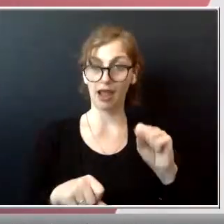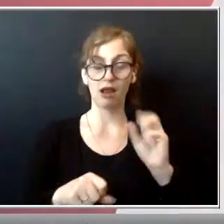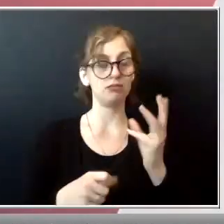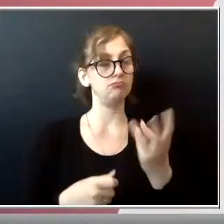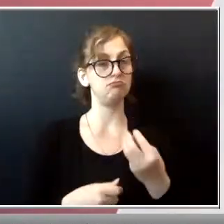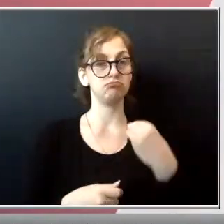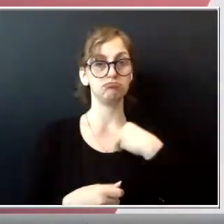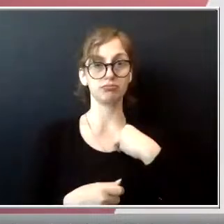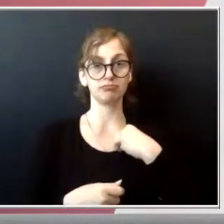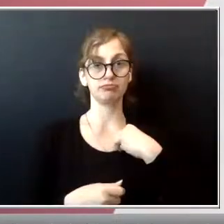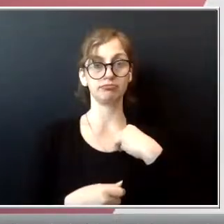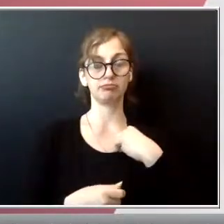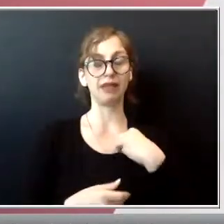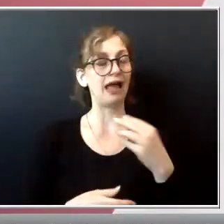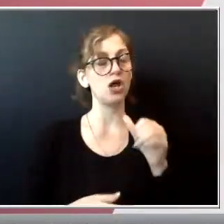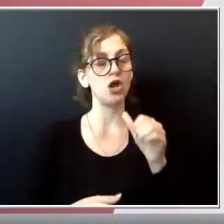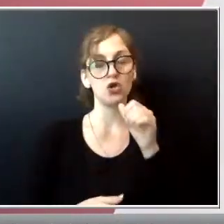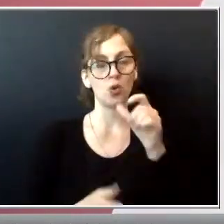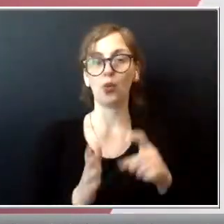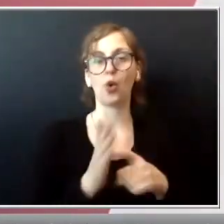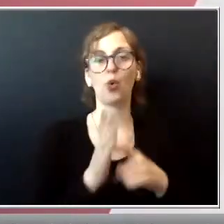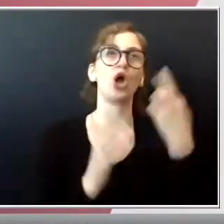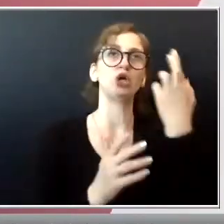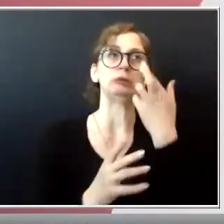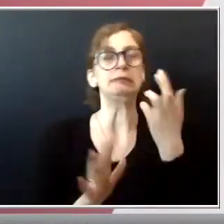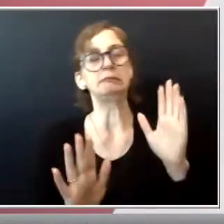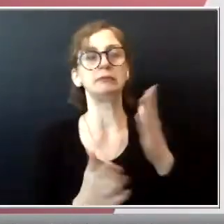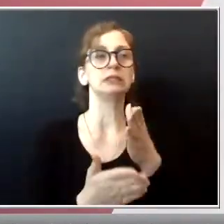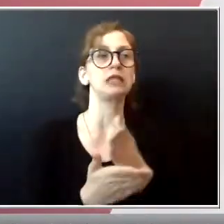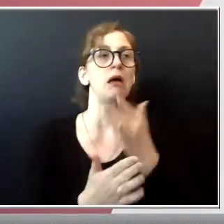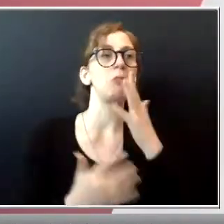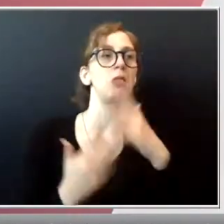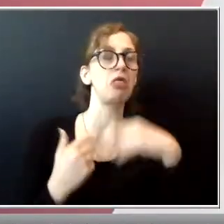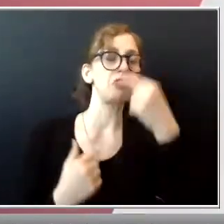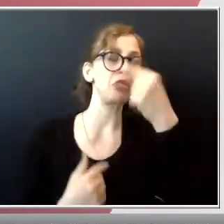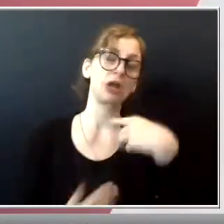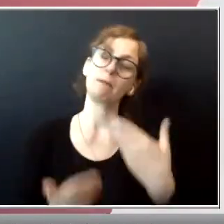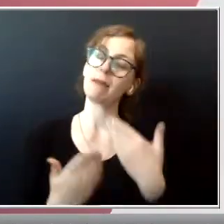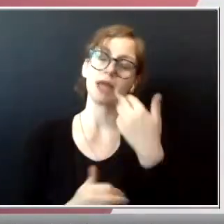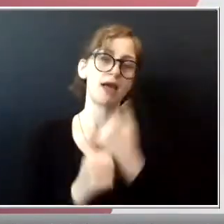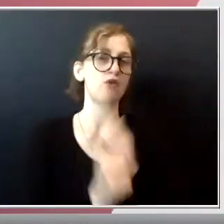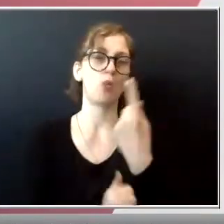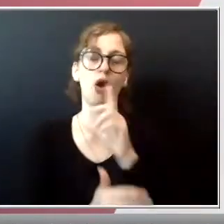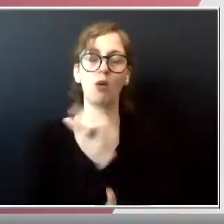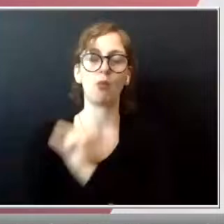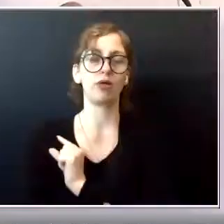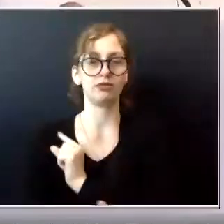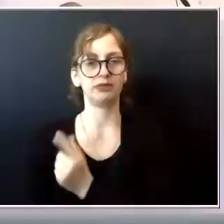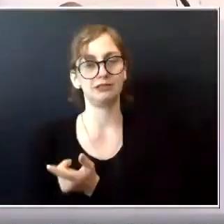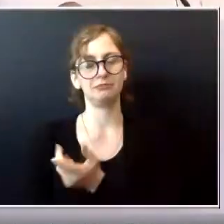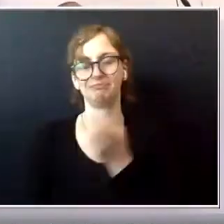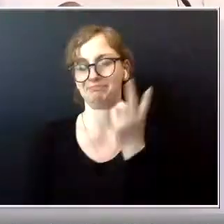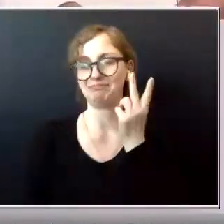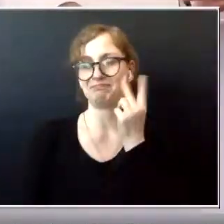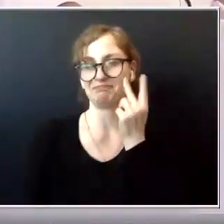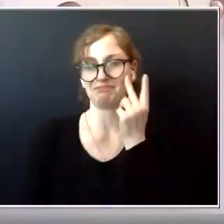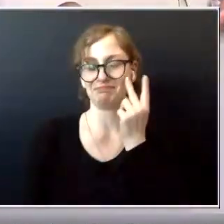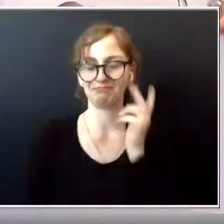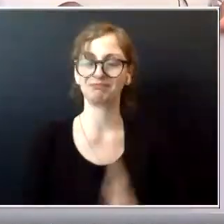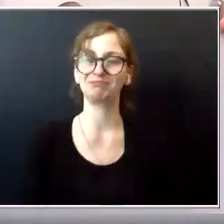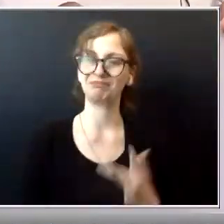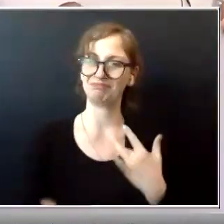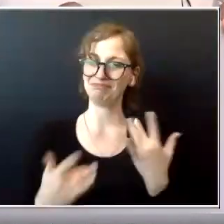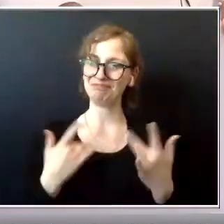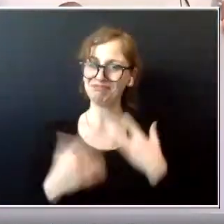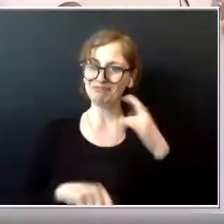the next generation of studies are showing up. We'll see how the results will be. Its data is not out yet. It's an exciting time to be alive. And we also